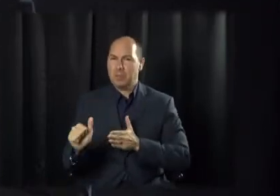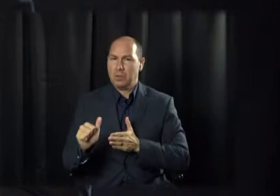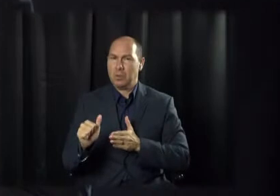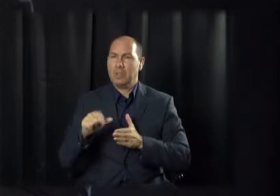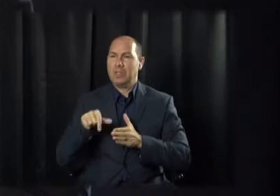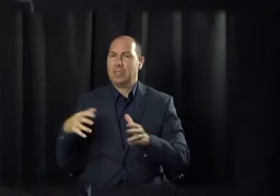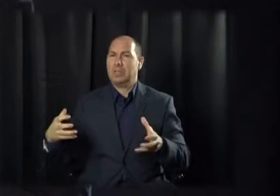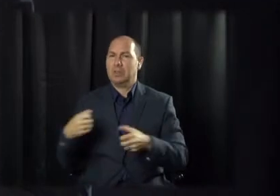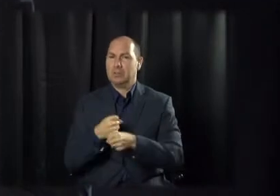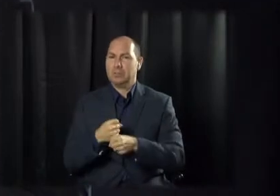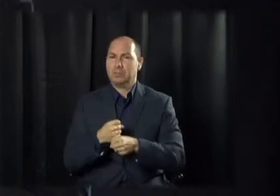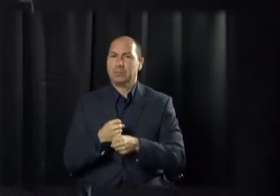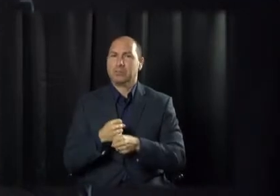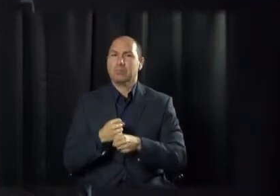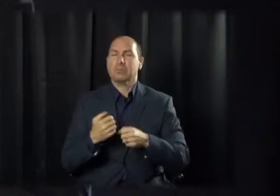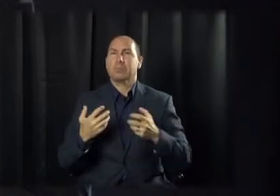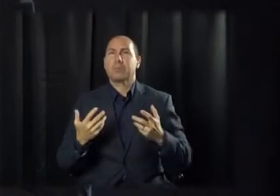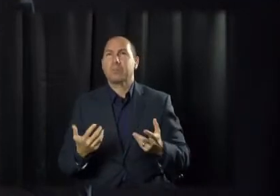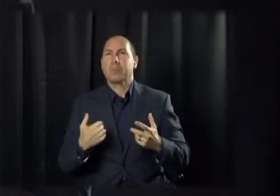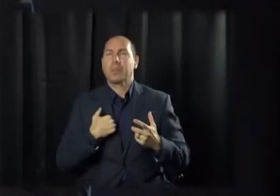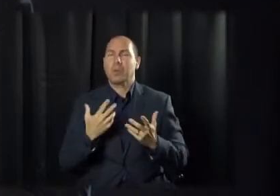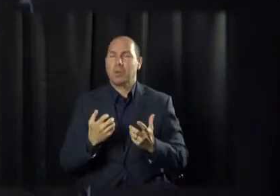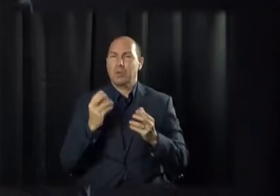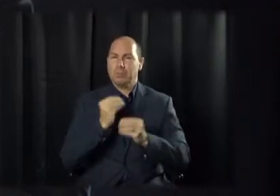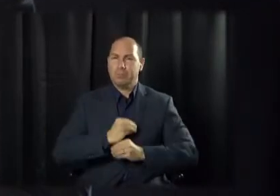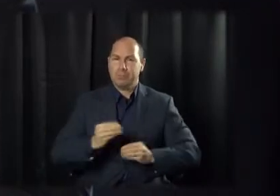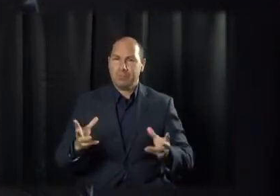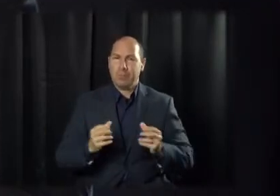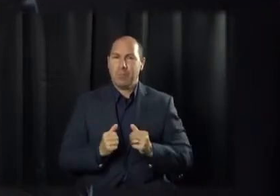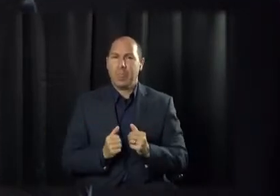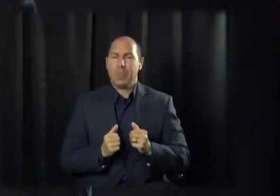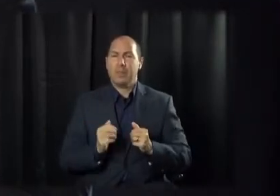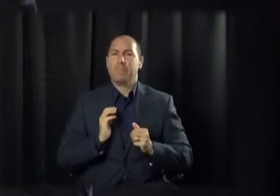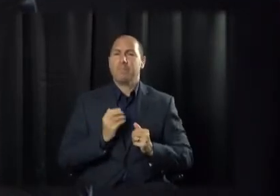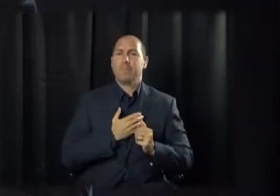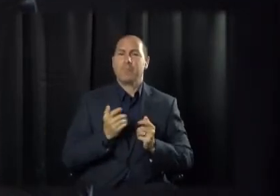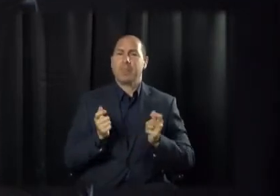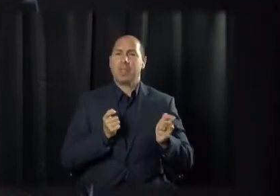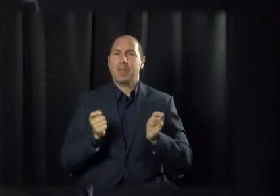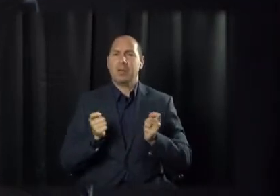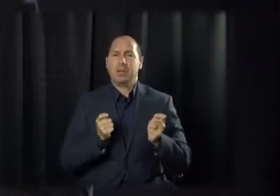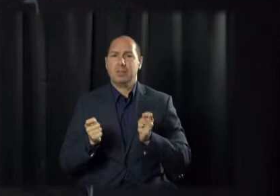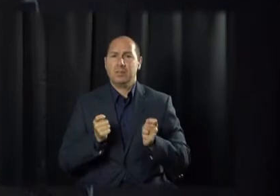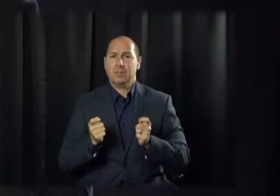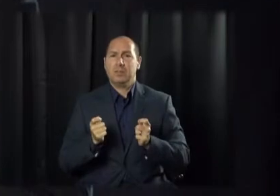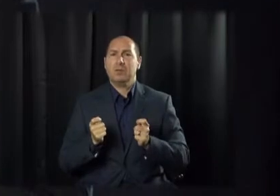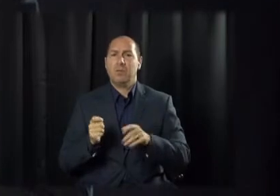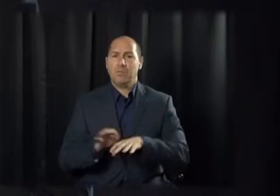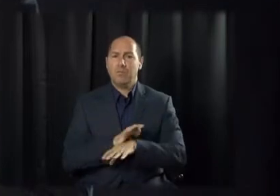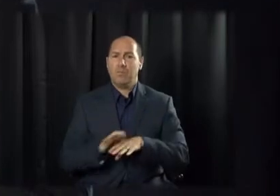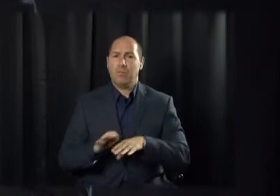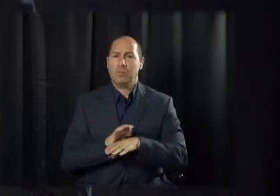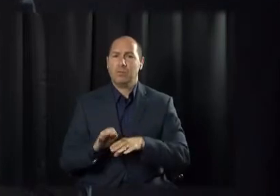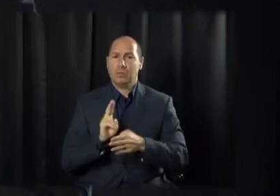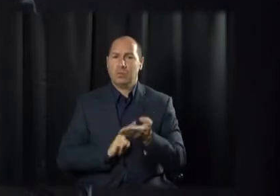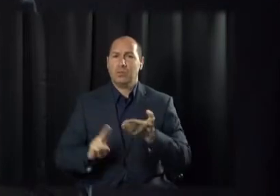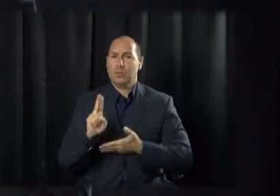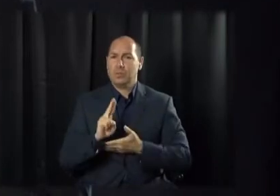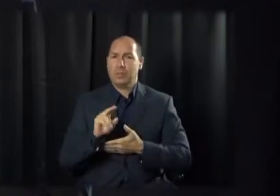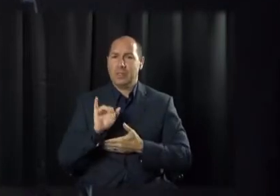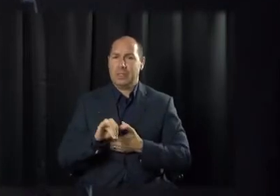And let me just state that having run the administrative functions of a university, certainly those back office